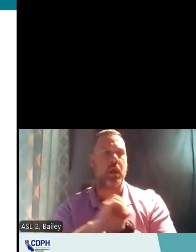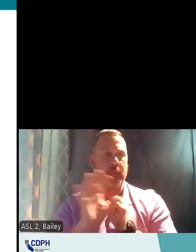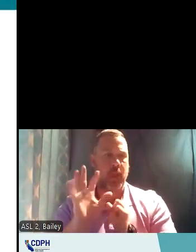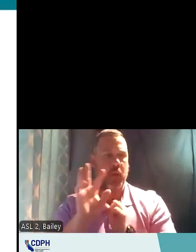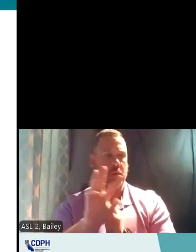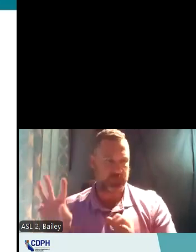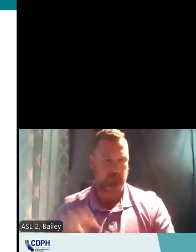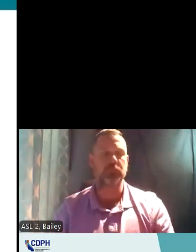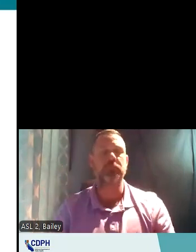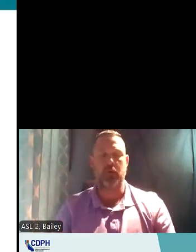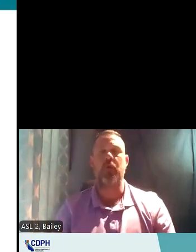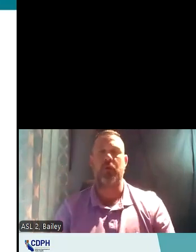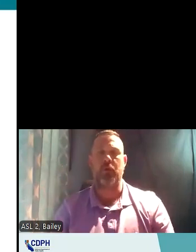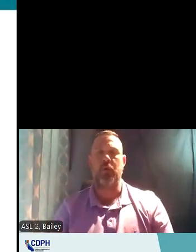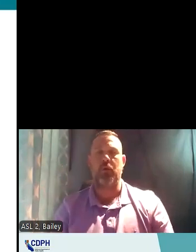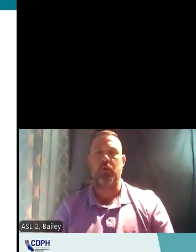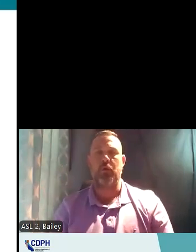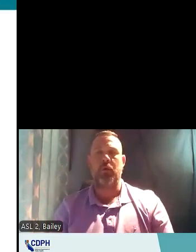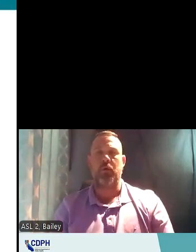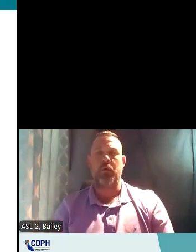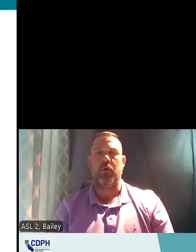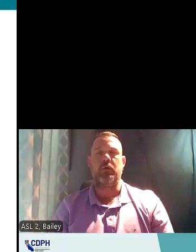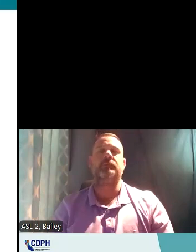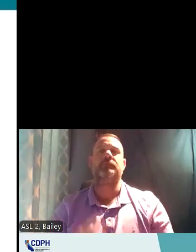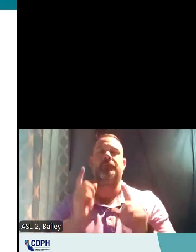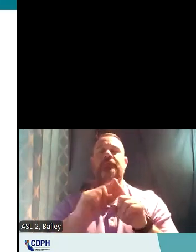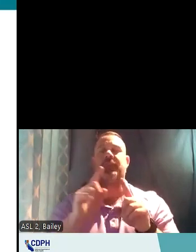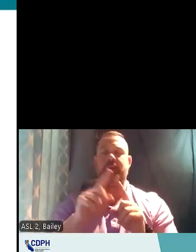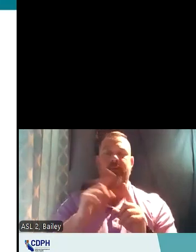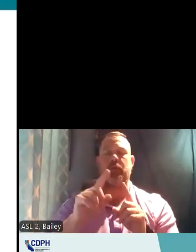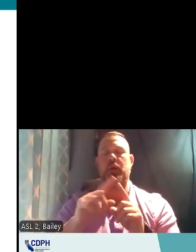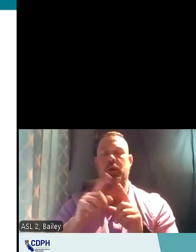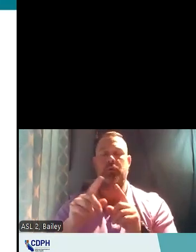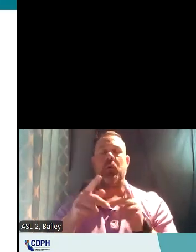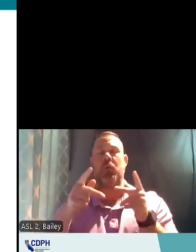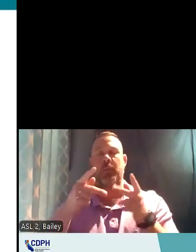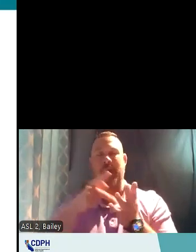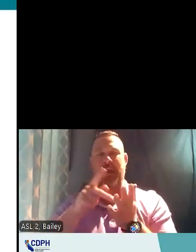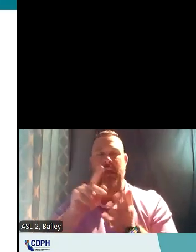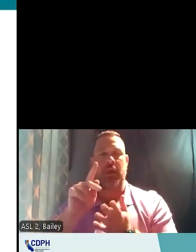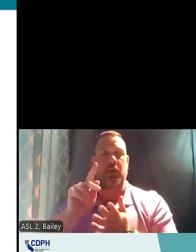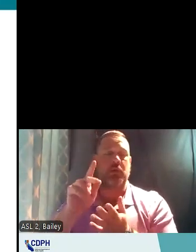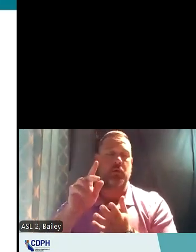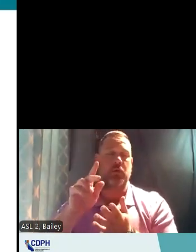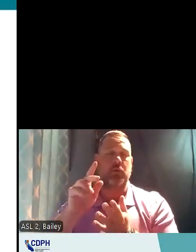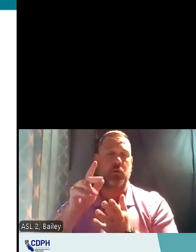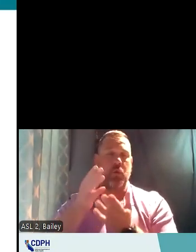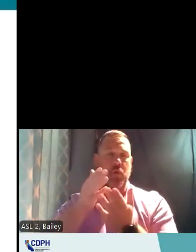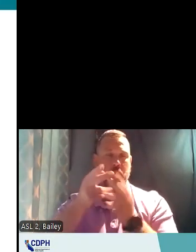website via online paid media tactics and offline tactics. The campaign also generated